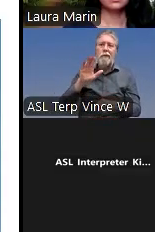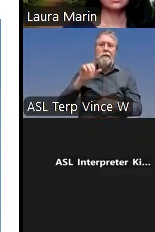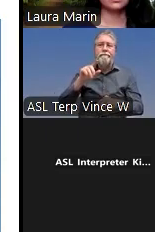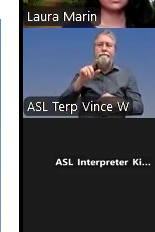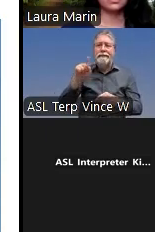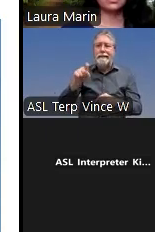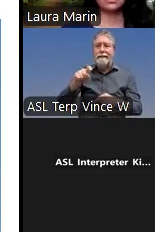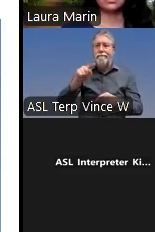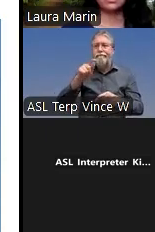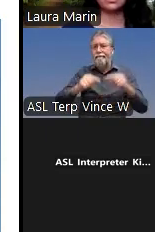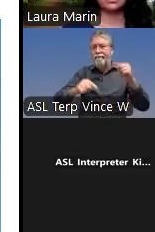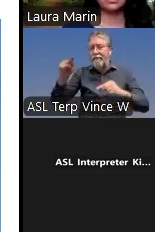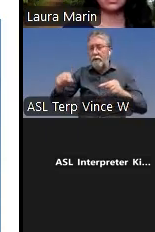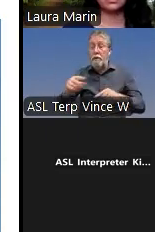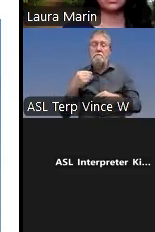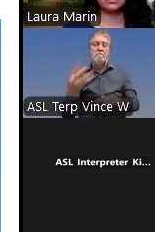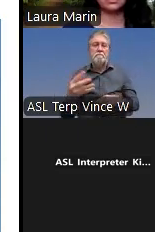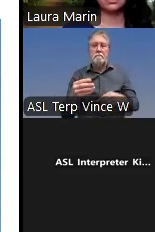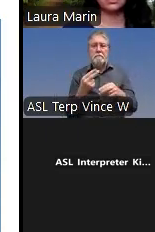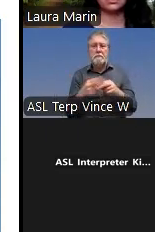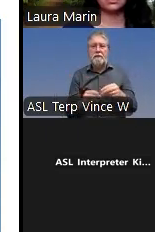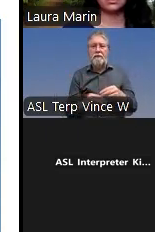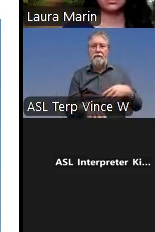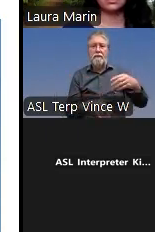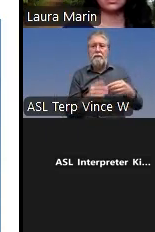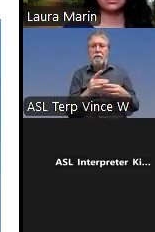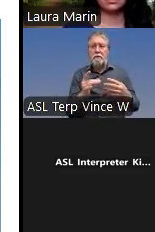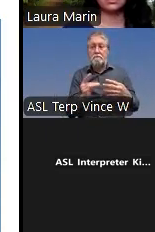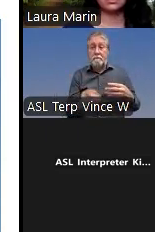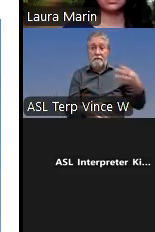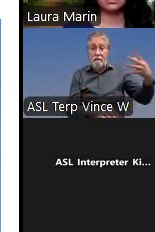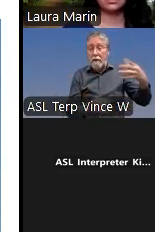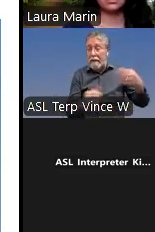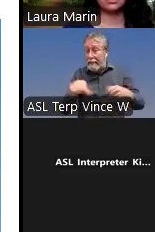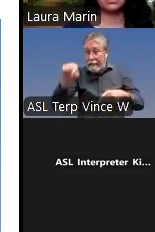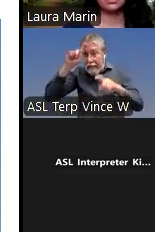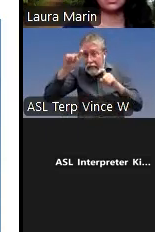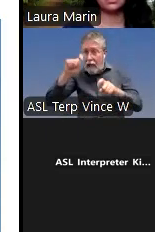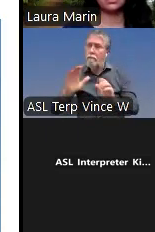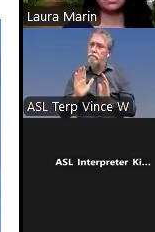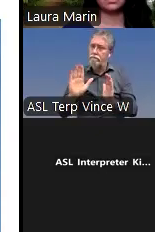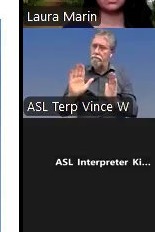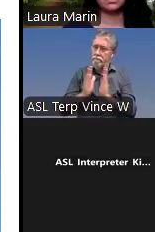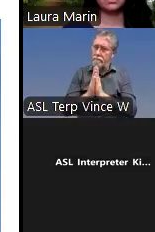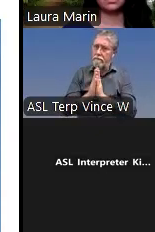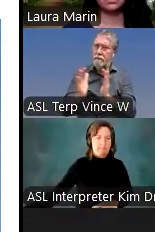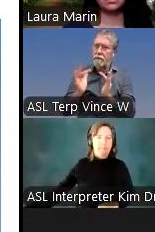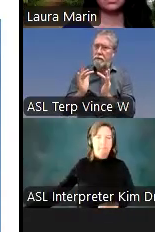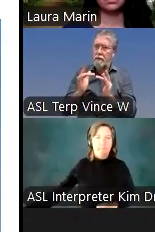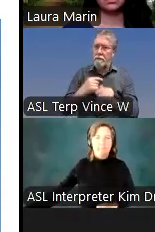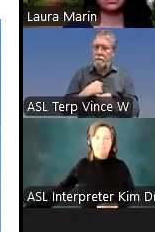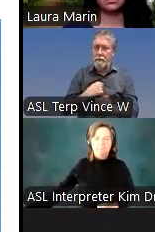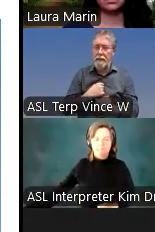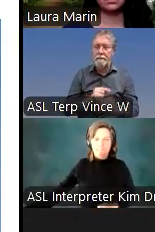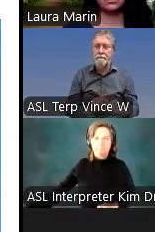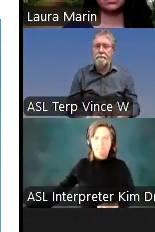break down these 4 options quickly, but please follow up with any questions. So each scan site has